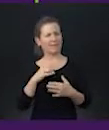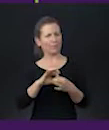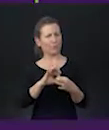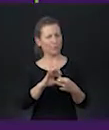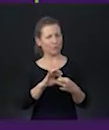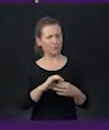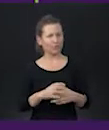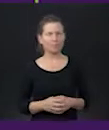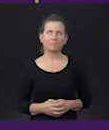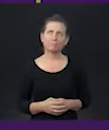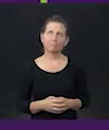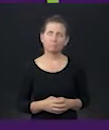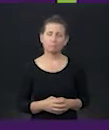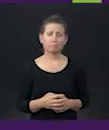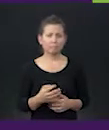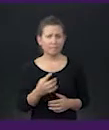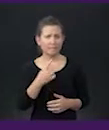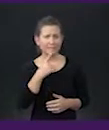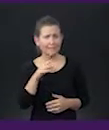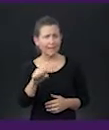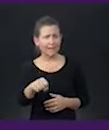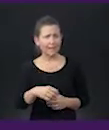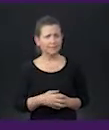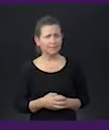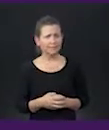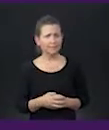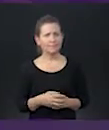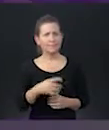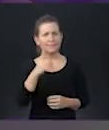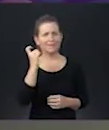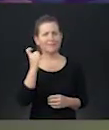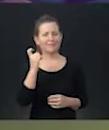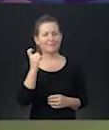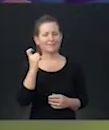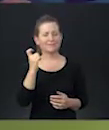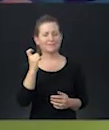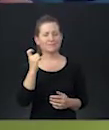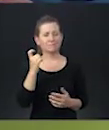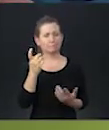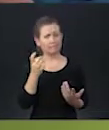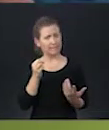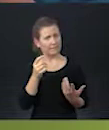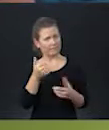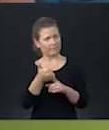Can people with intellectual disabilities have relationships? I would say yes,